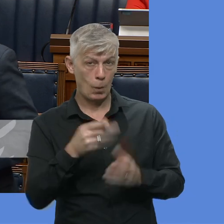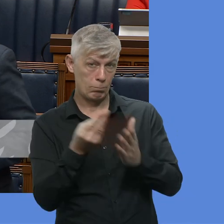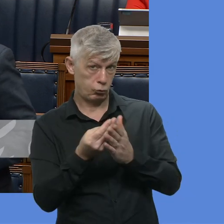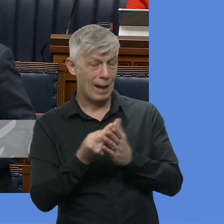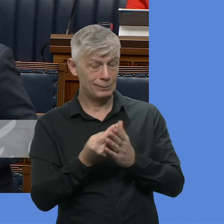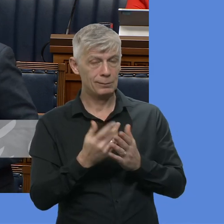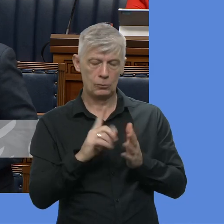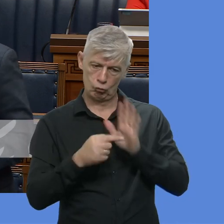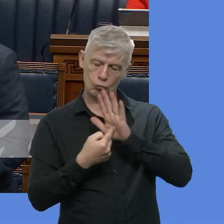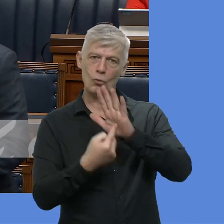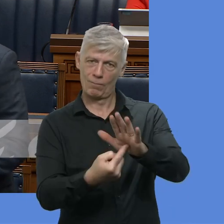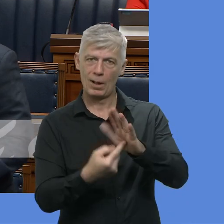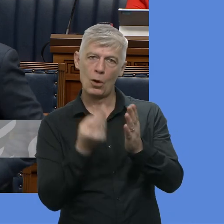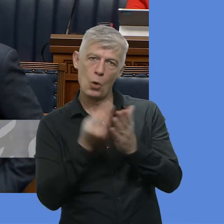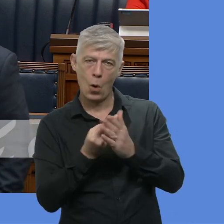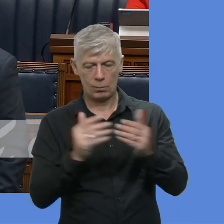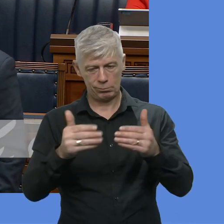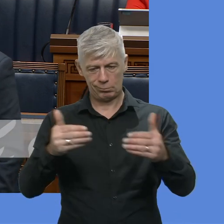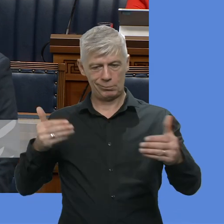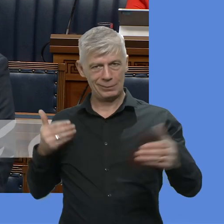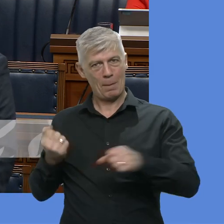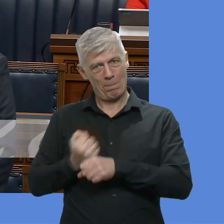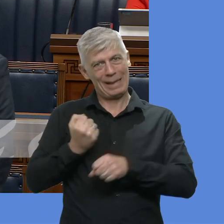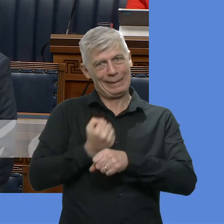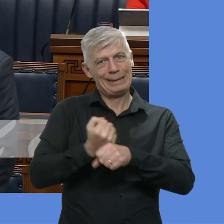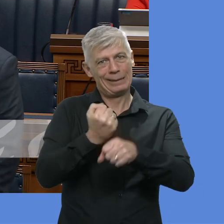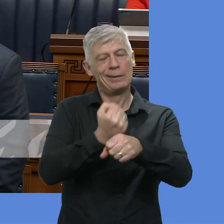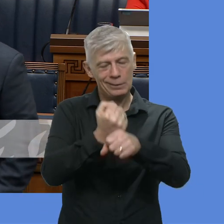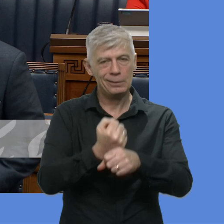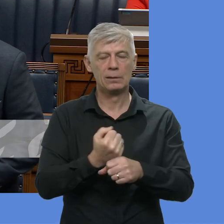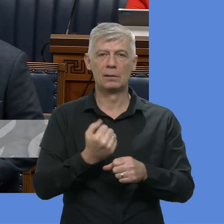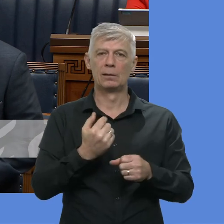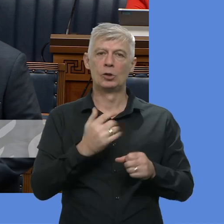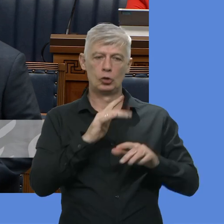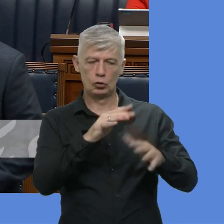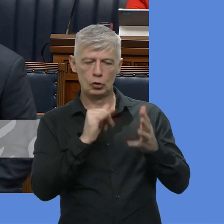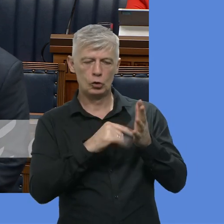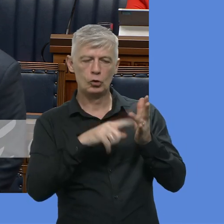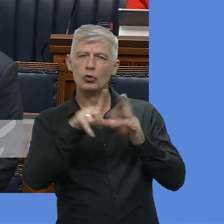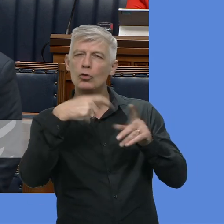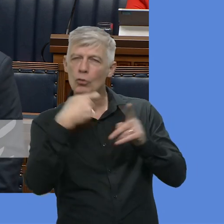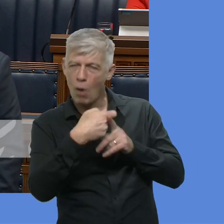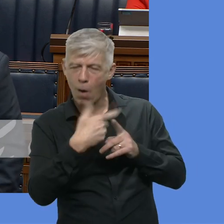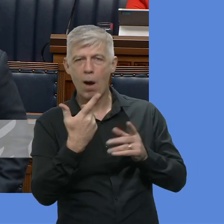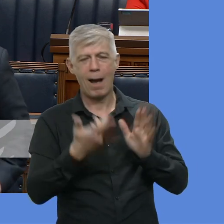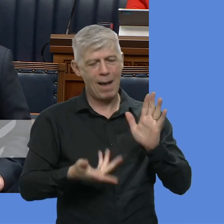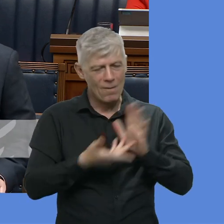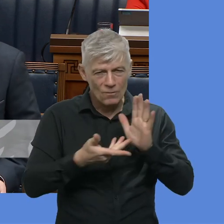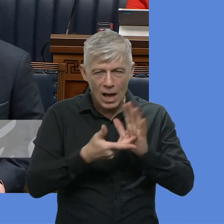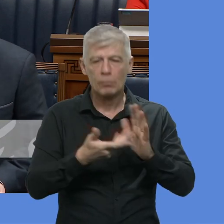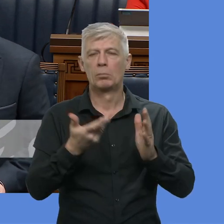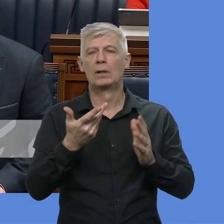This reflects the cost of addressing the backlog and maintenance, ongoing stock maintenance and investment, and the